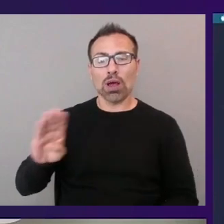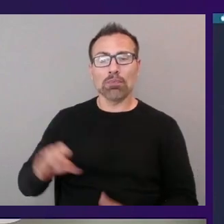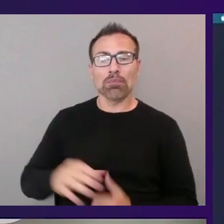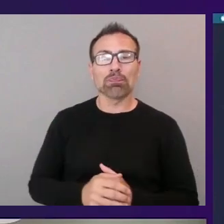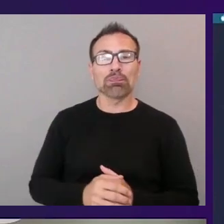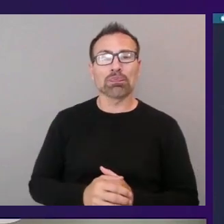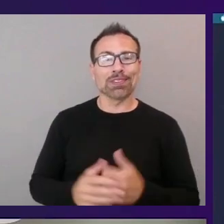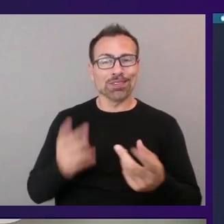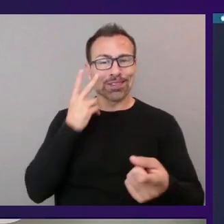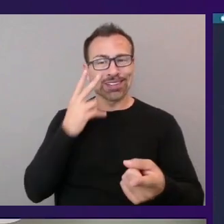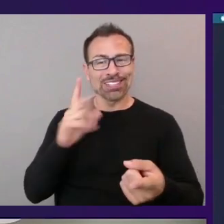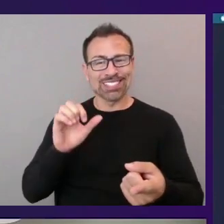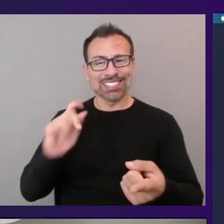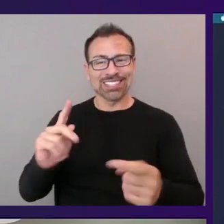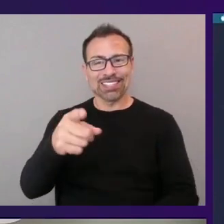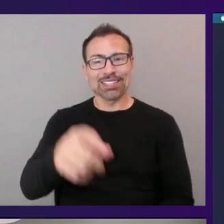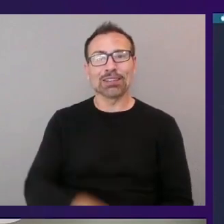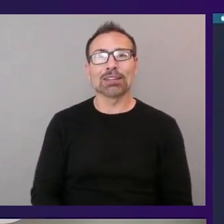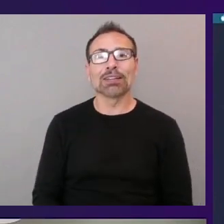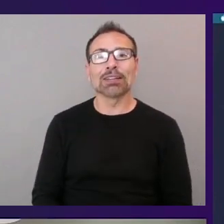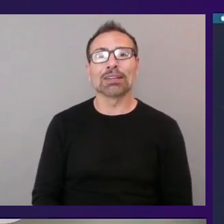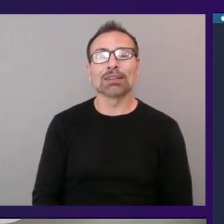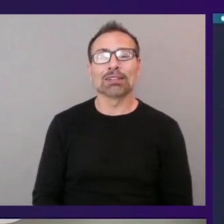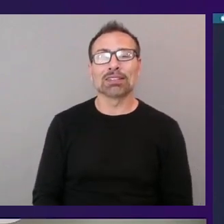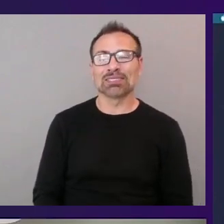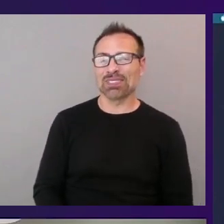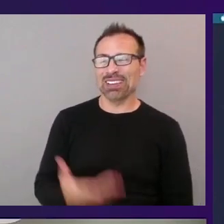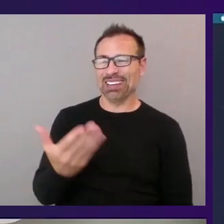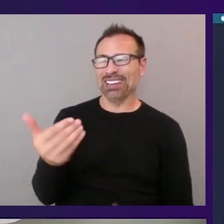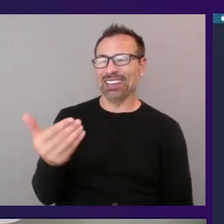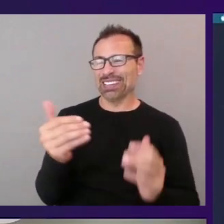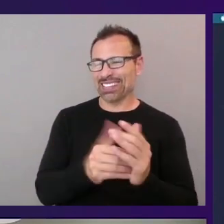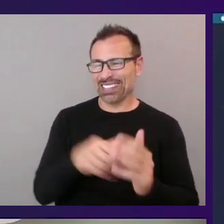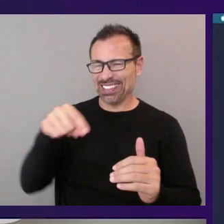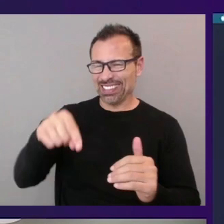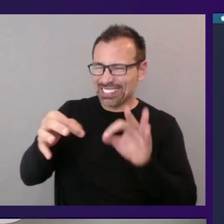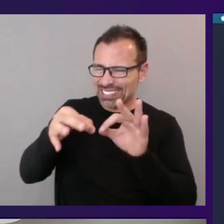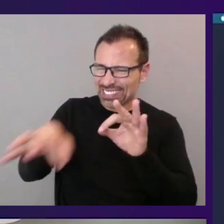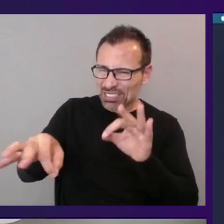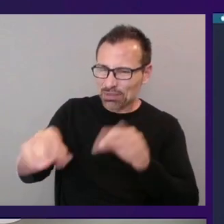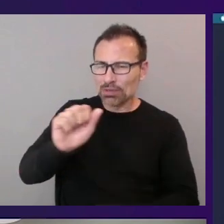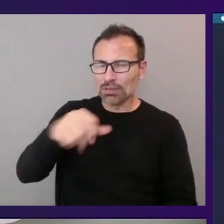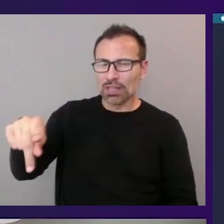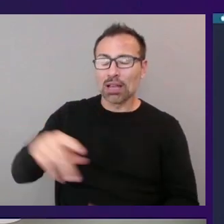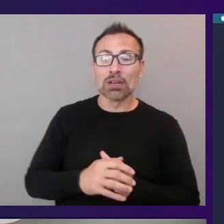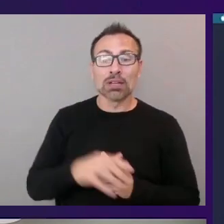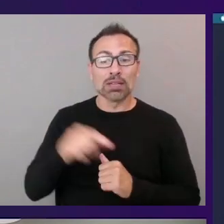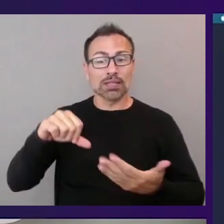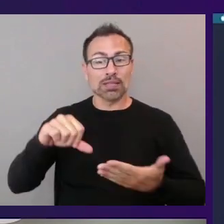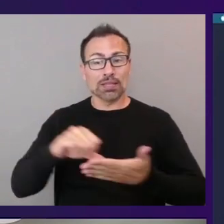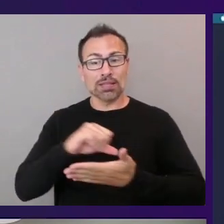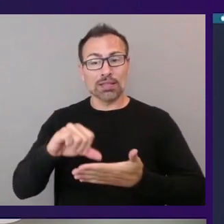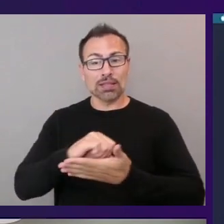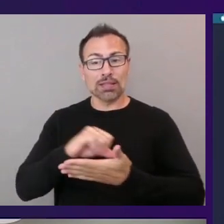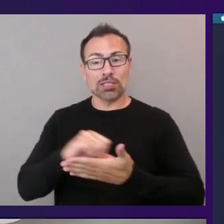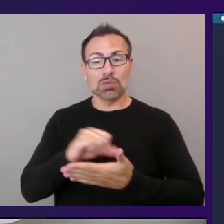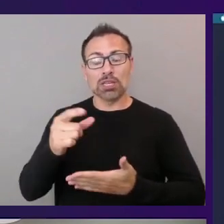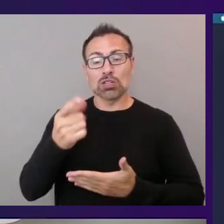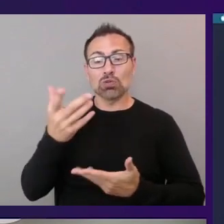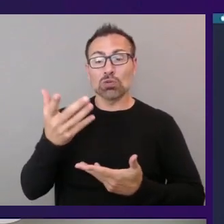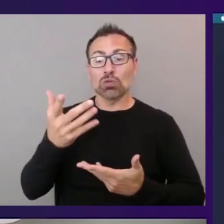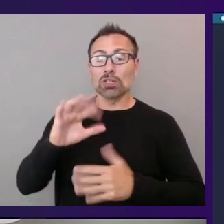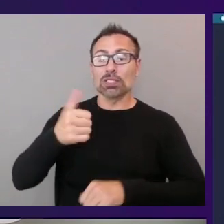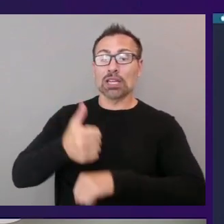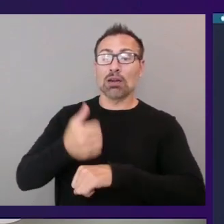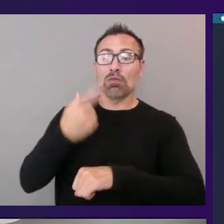And this is our very, very simple app. And we can see here, this page was server-side rendered